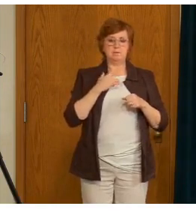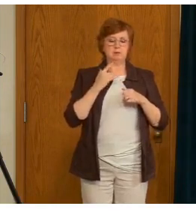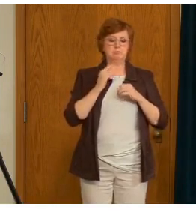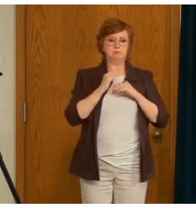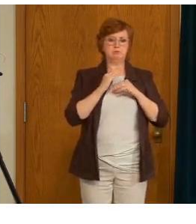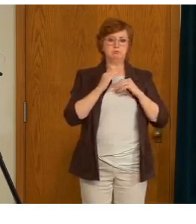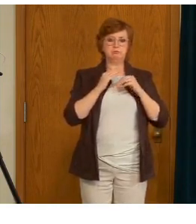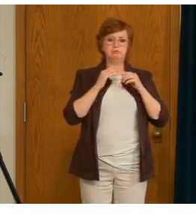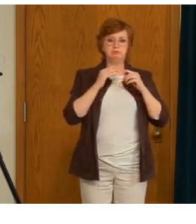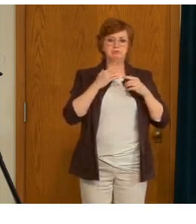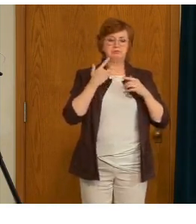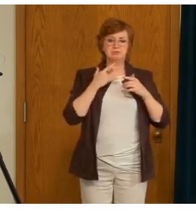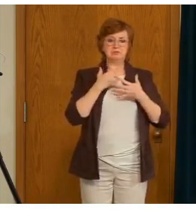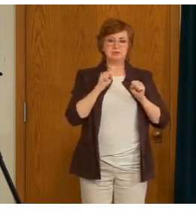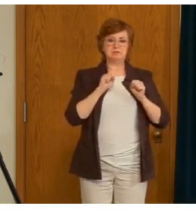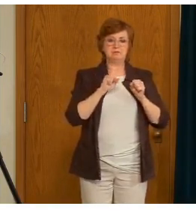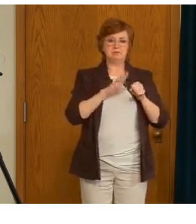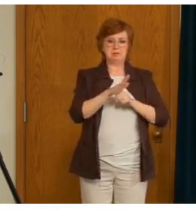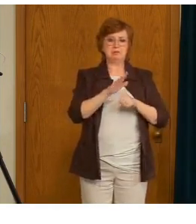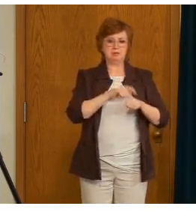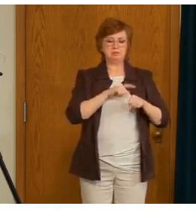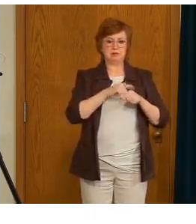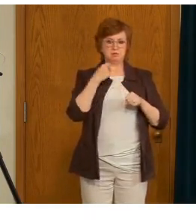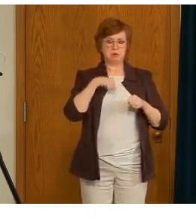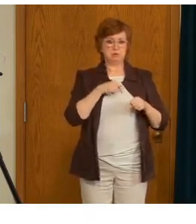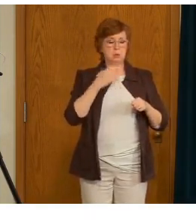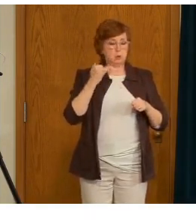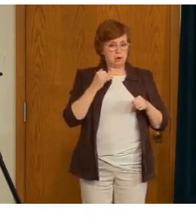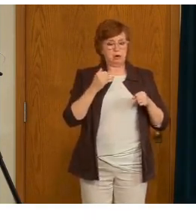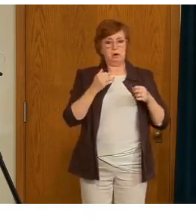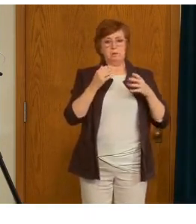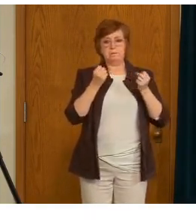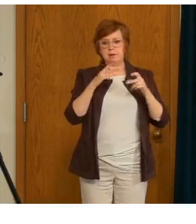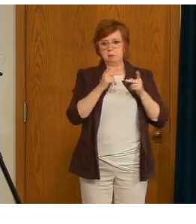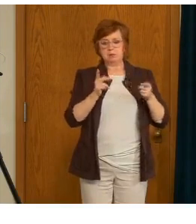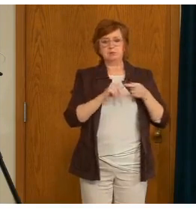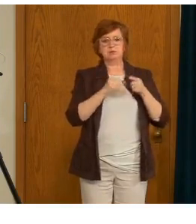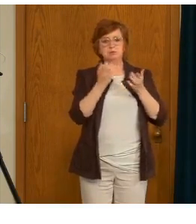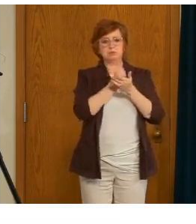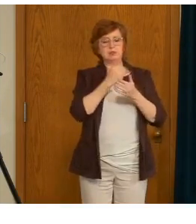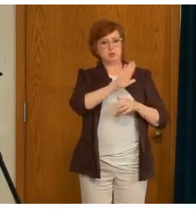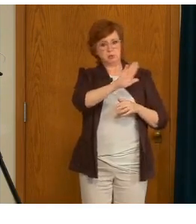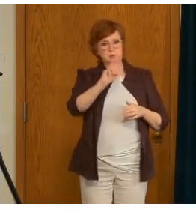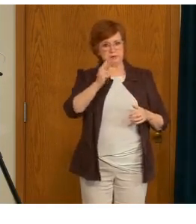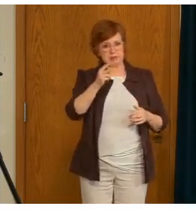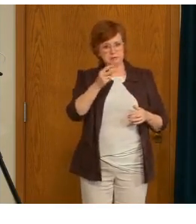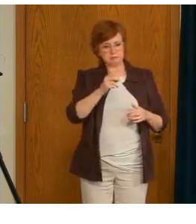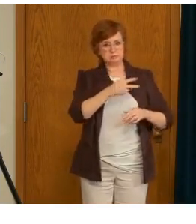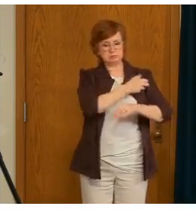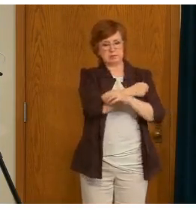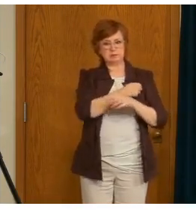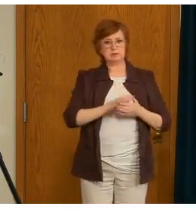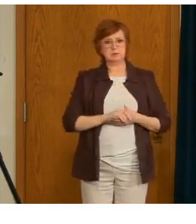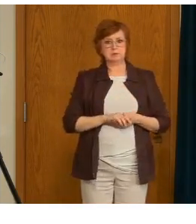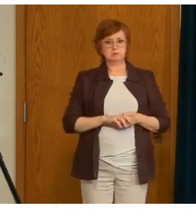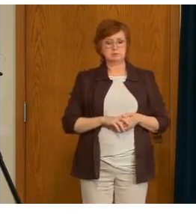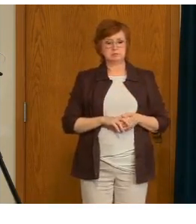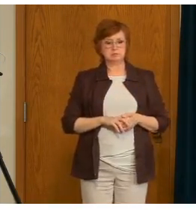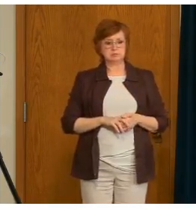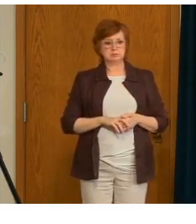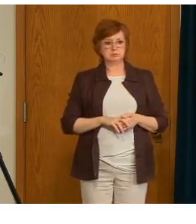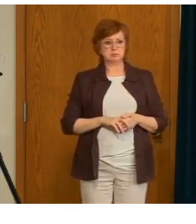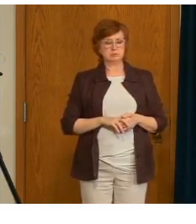program. We know that we will have all the capacity that we need to deliver those vaccines. If for some chance that somebody doesn't get within